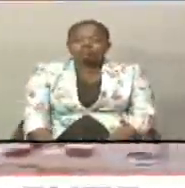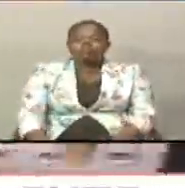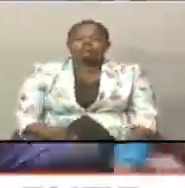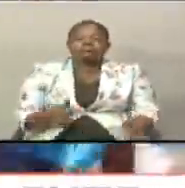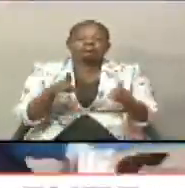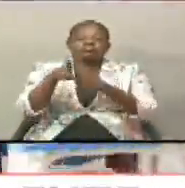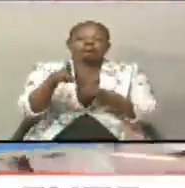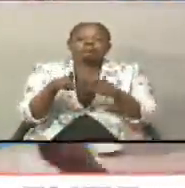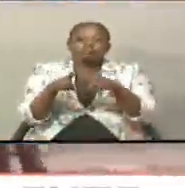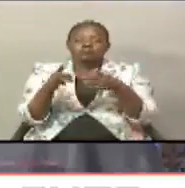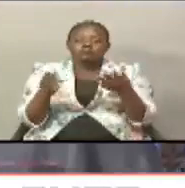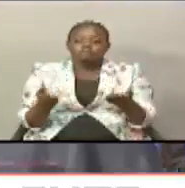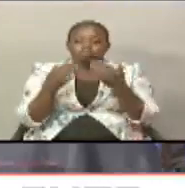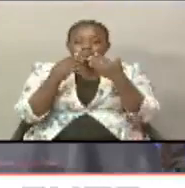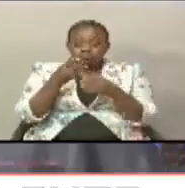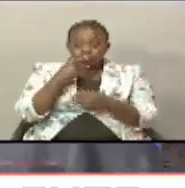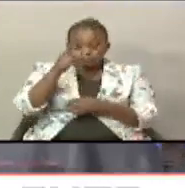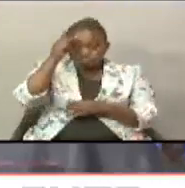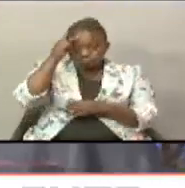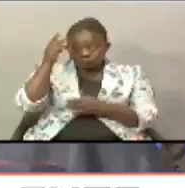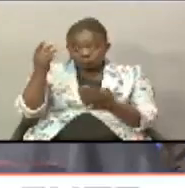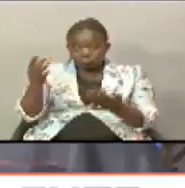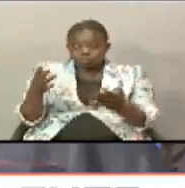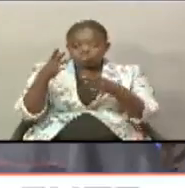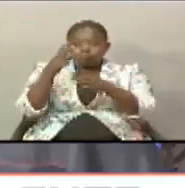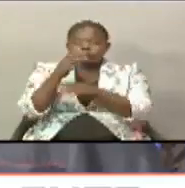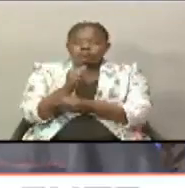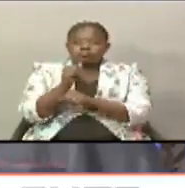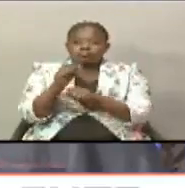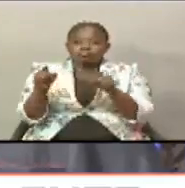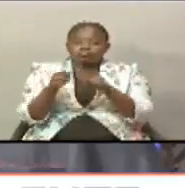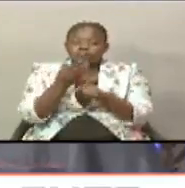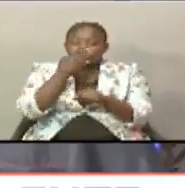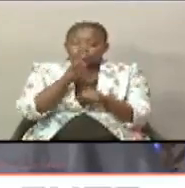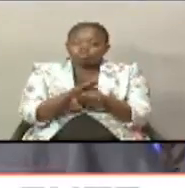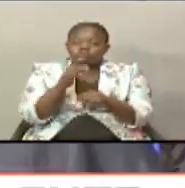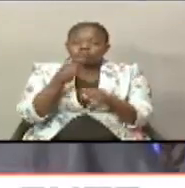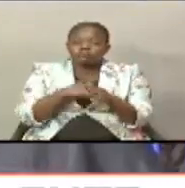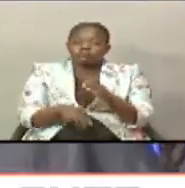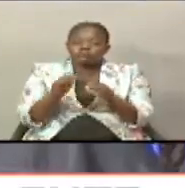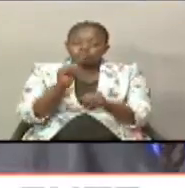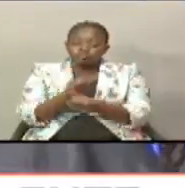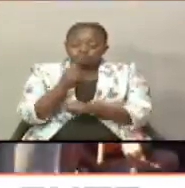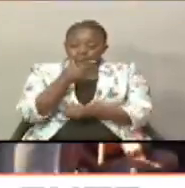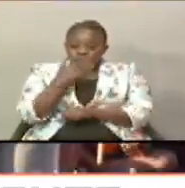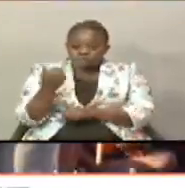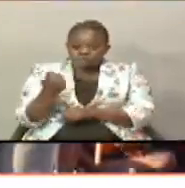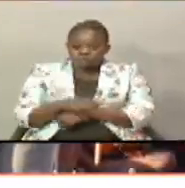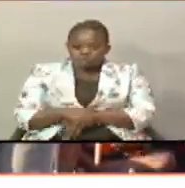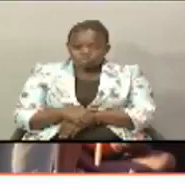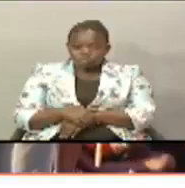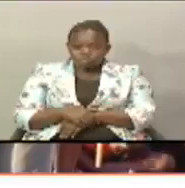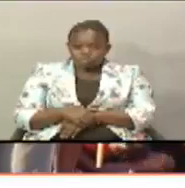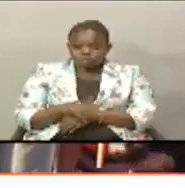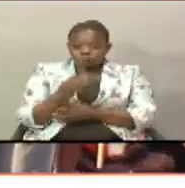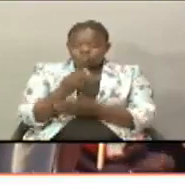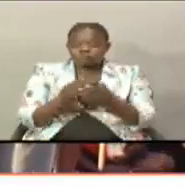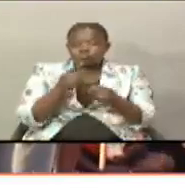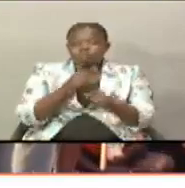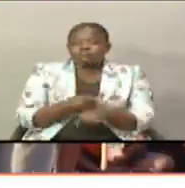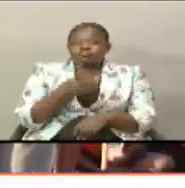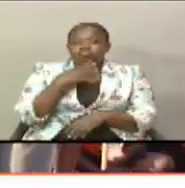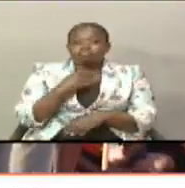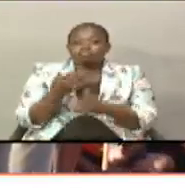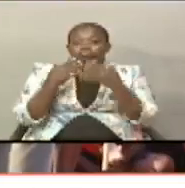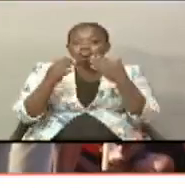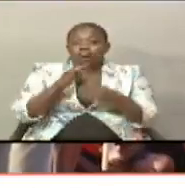Director Semakula asimi abazadde olw'okubassaamu obwesigira n'asuubiza nti baakukola okusingawo. At the same time, I would like to thank